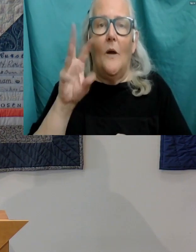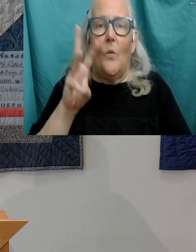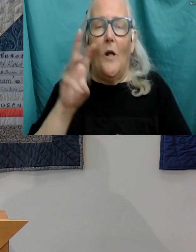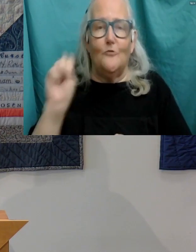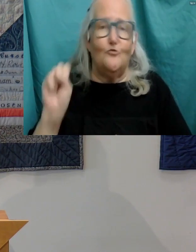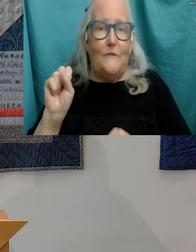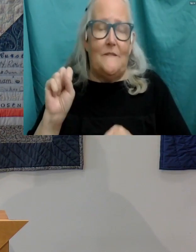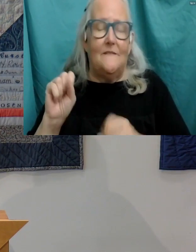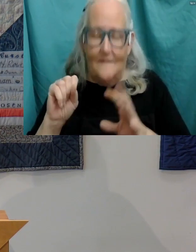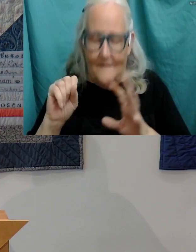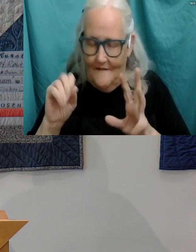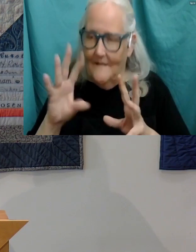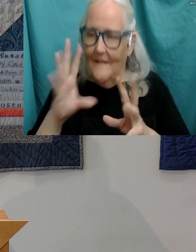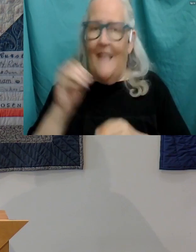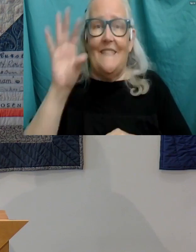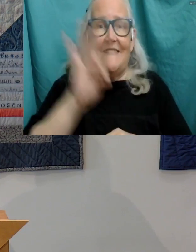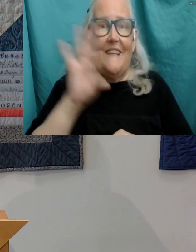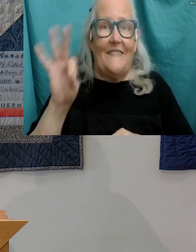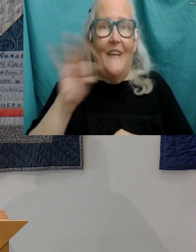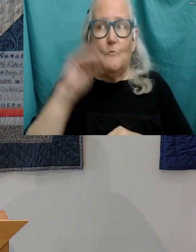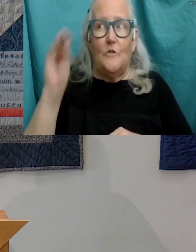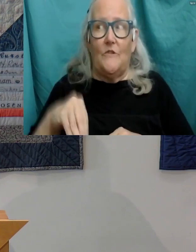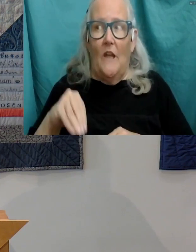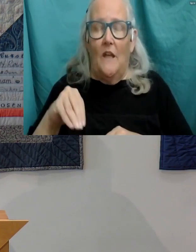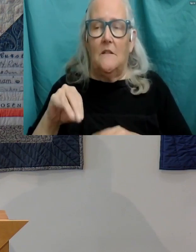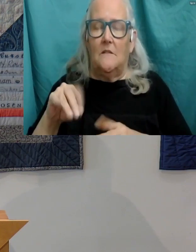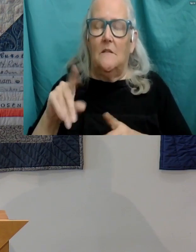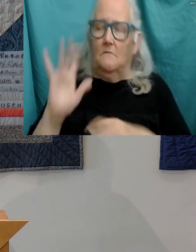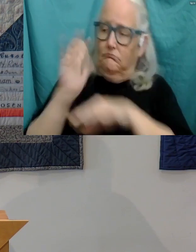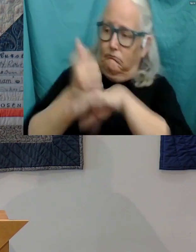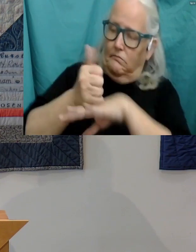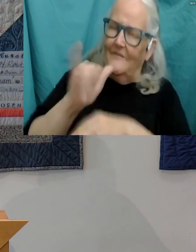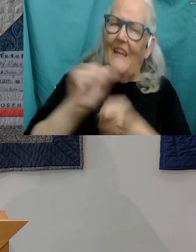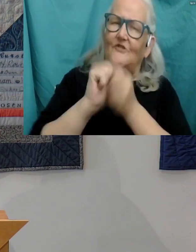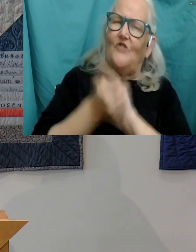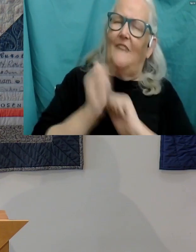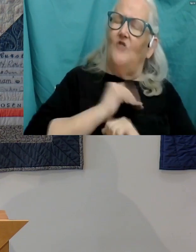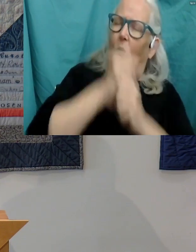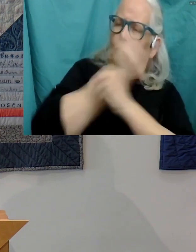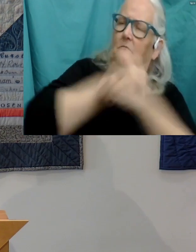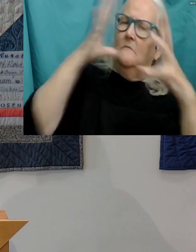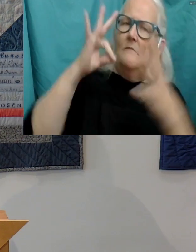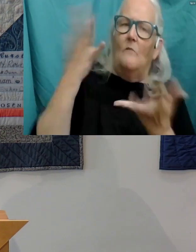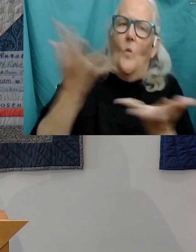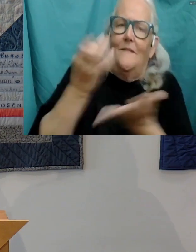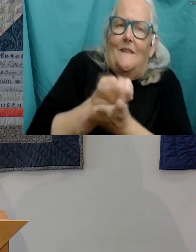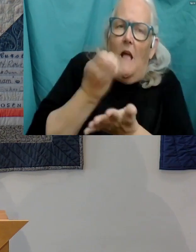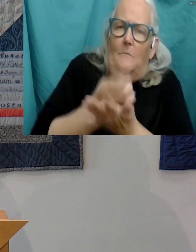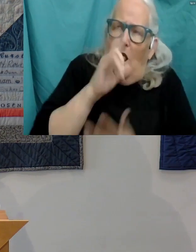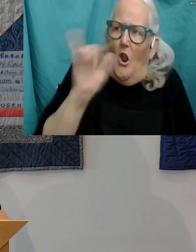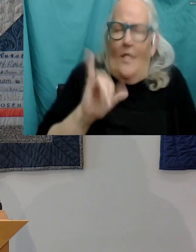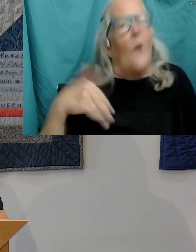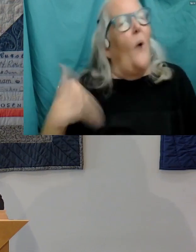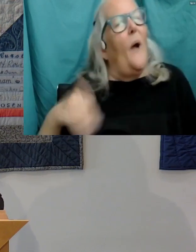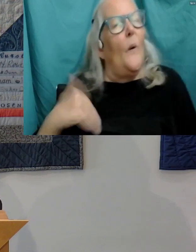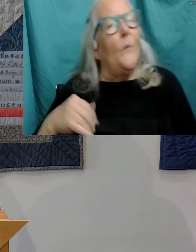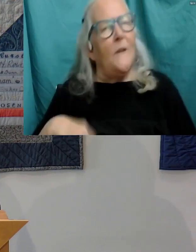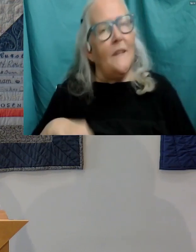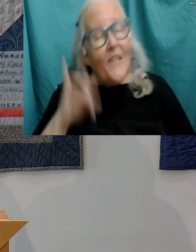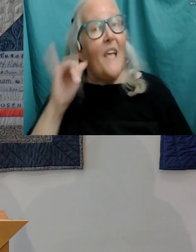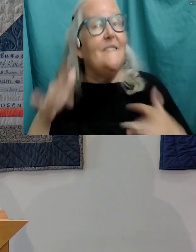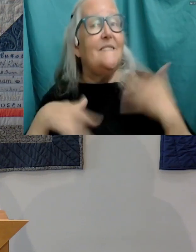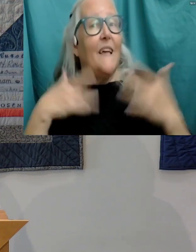our economic structure. That's pretty wild. And this is exciting because it gives us a different glimpse into